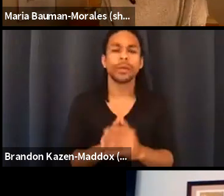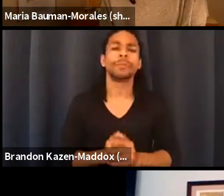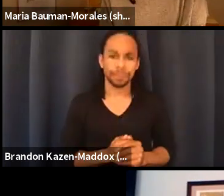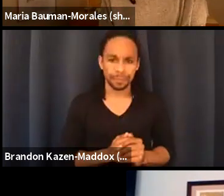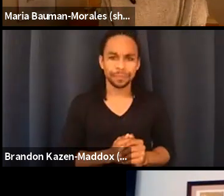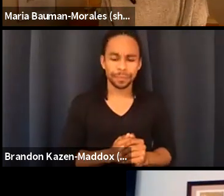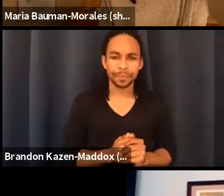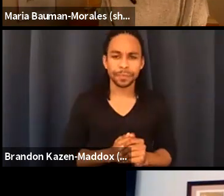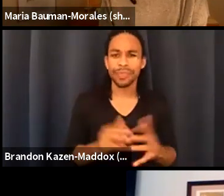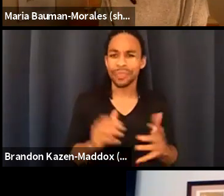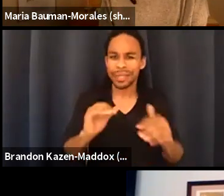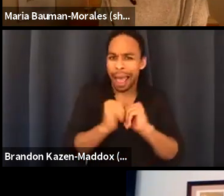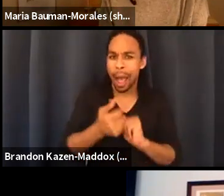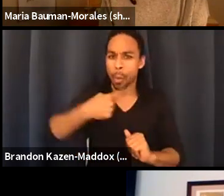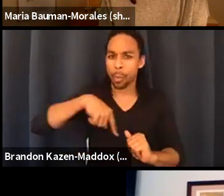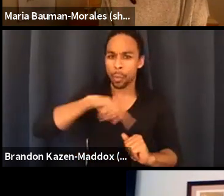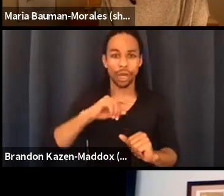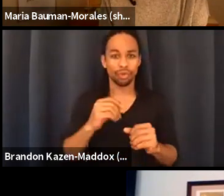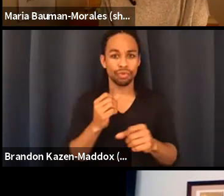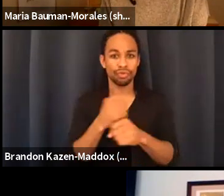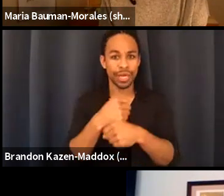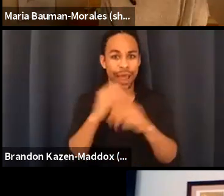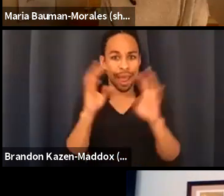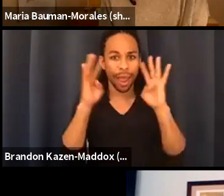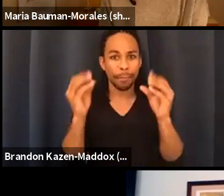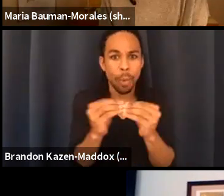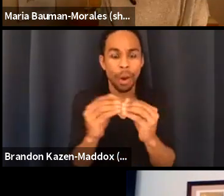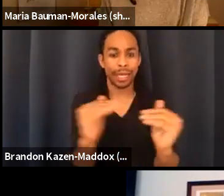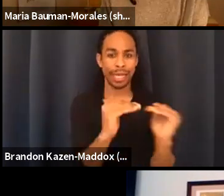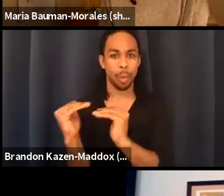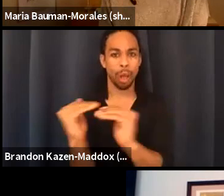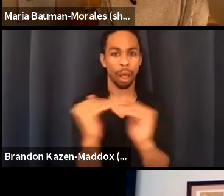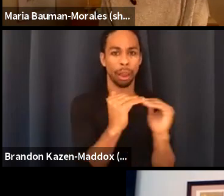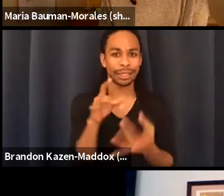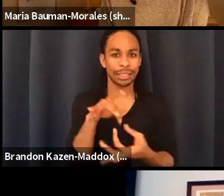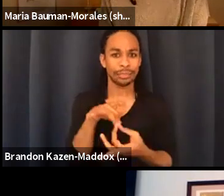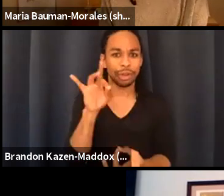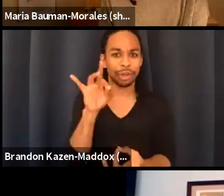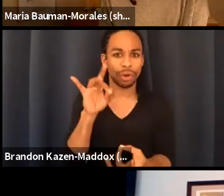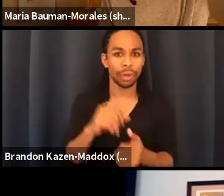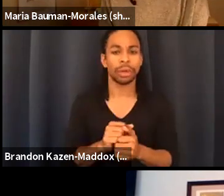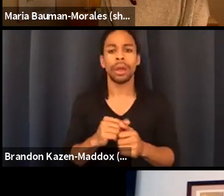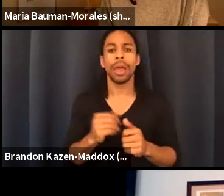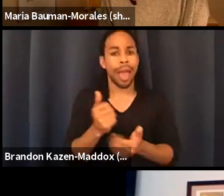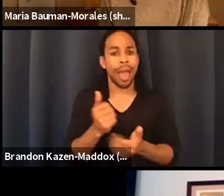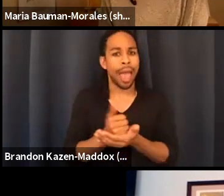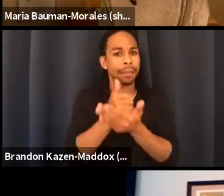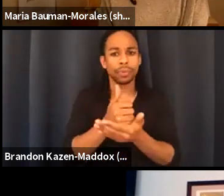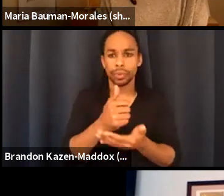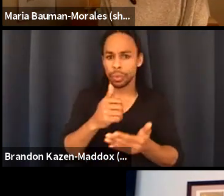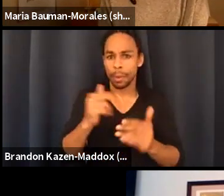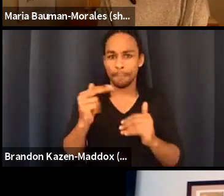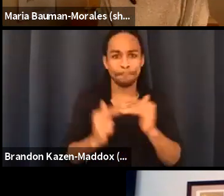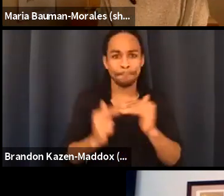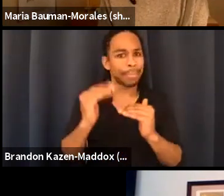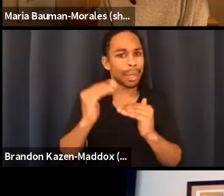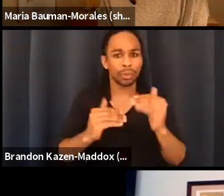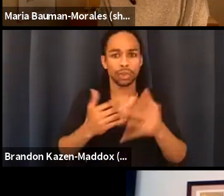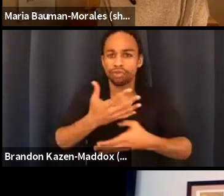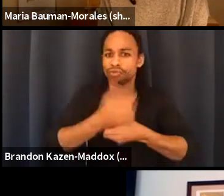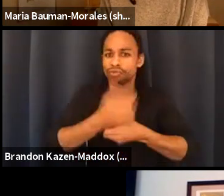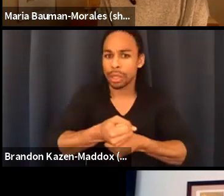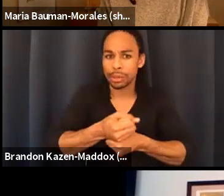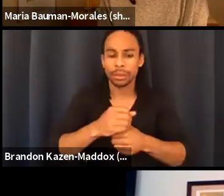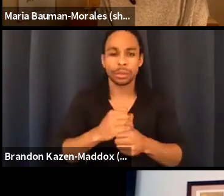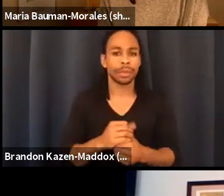of an egalitarian spirit when you're building and creating work and also building trust. It also emphasizes the idea of shared power as